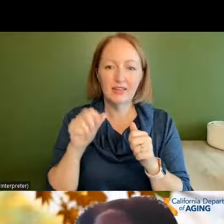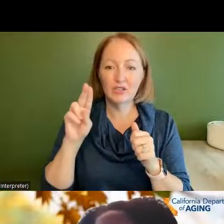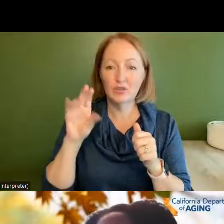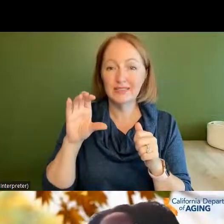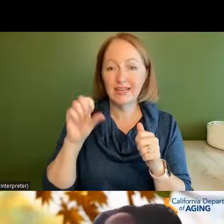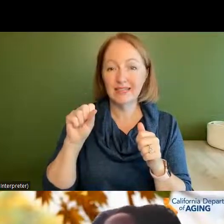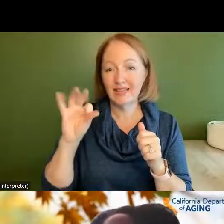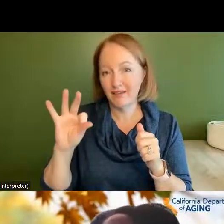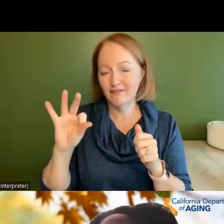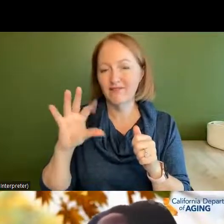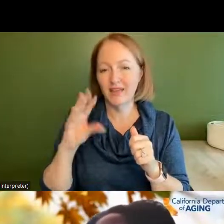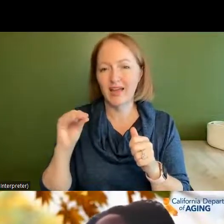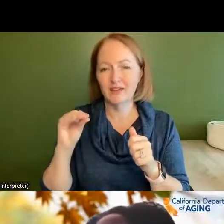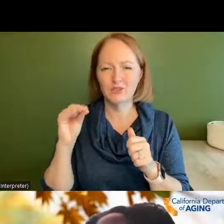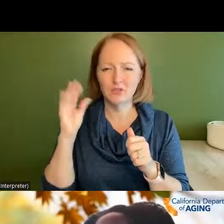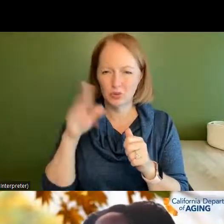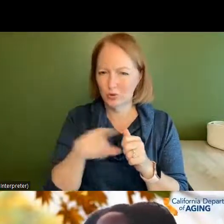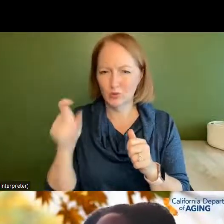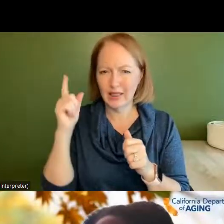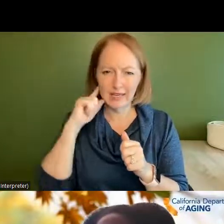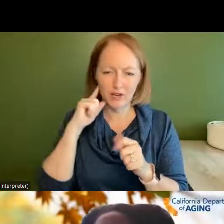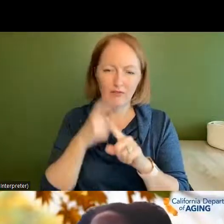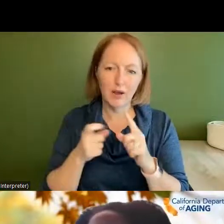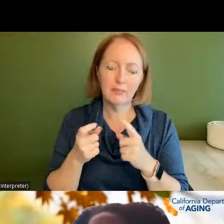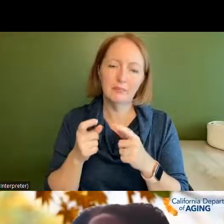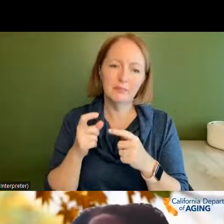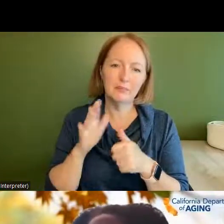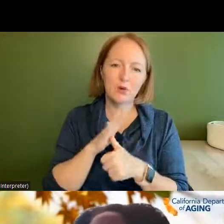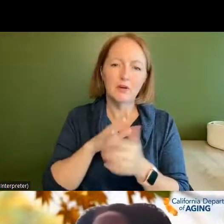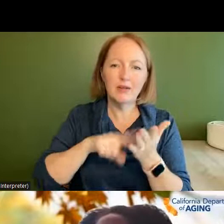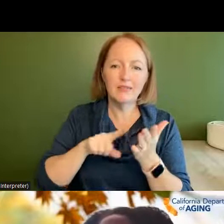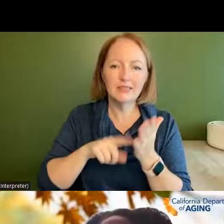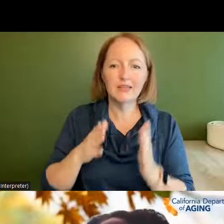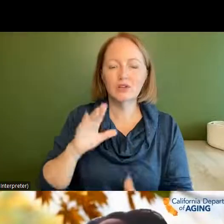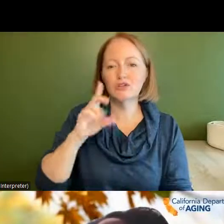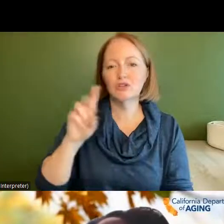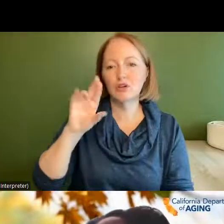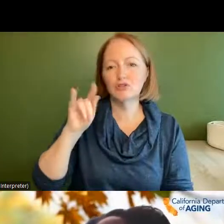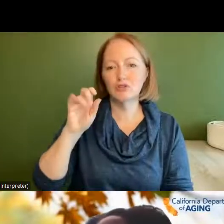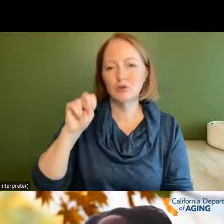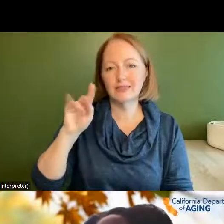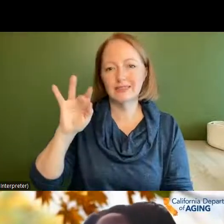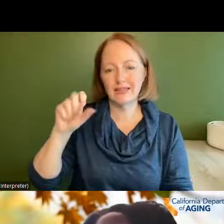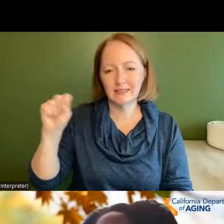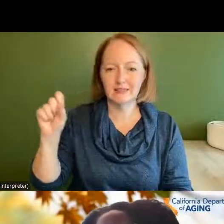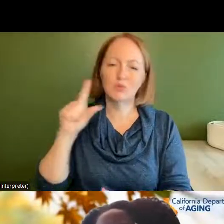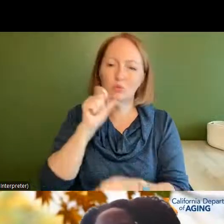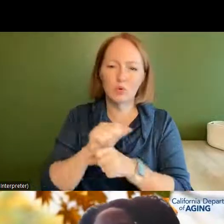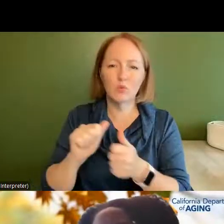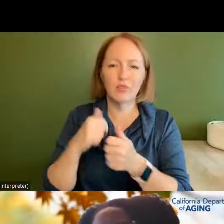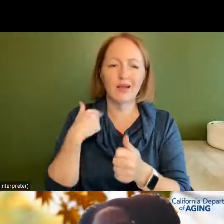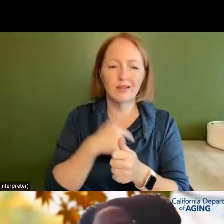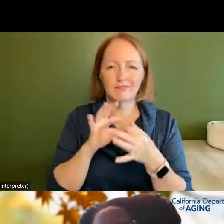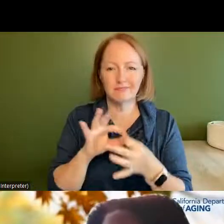UCSF, and you'll hear from the primary investigator, Dr. Joanne Spetz, who is working with us on this